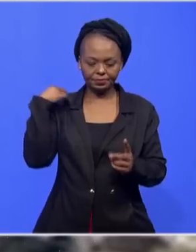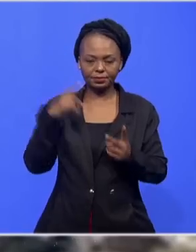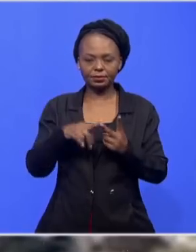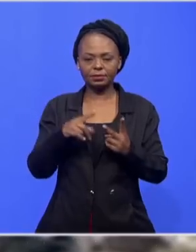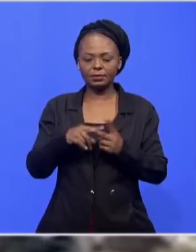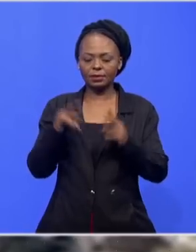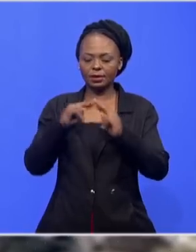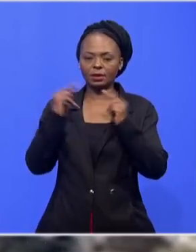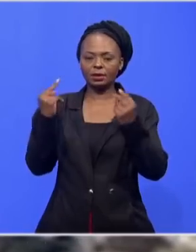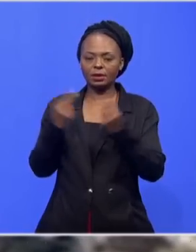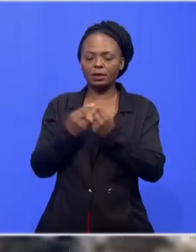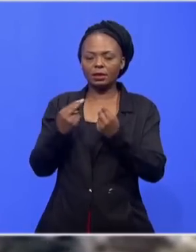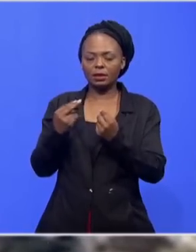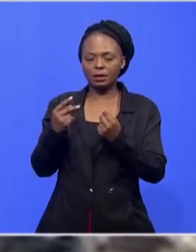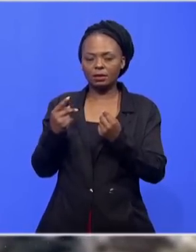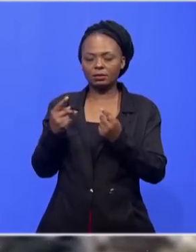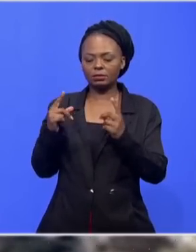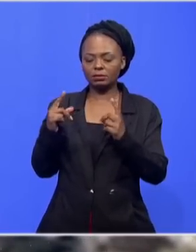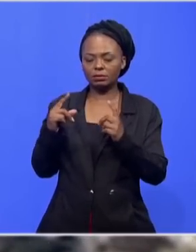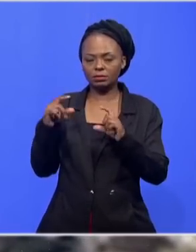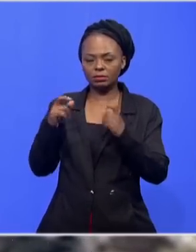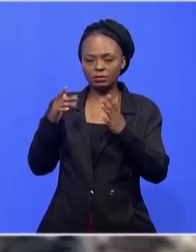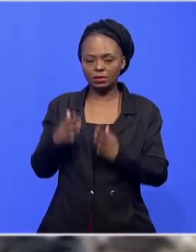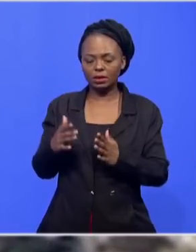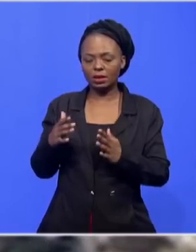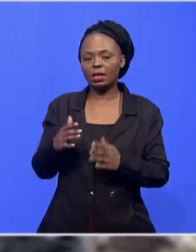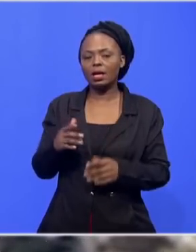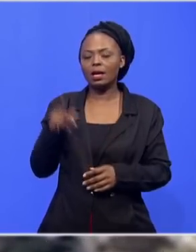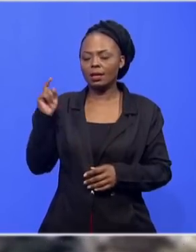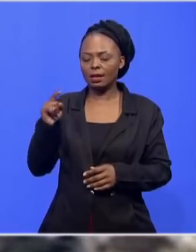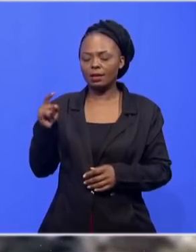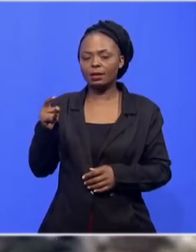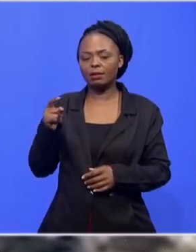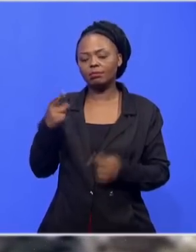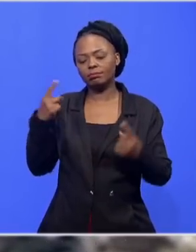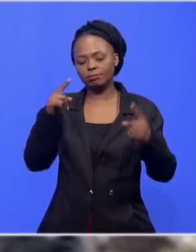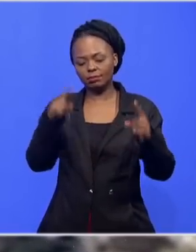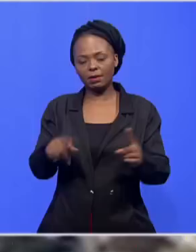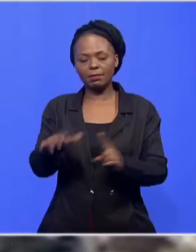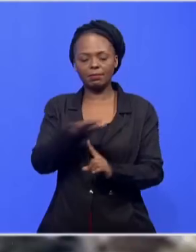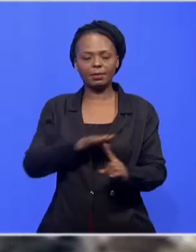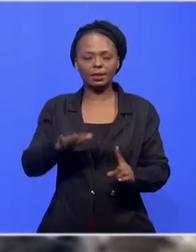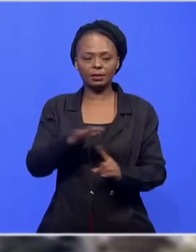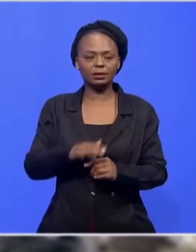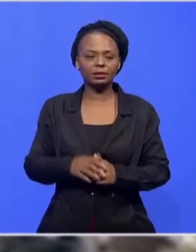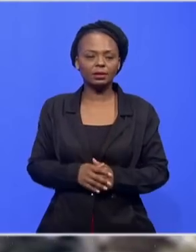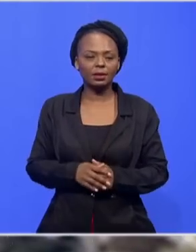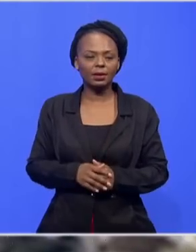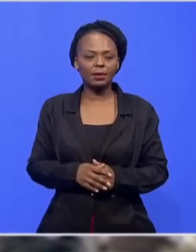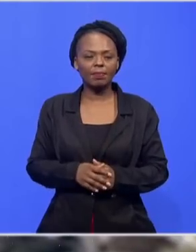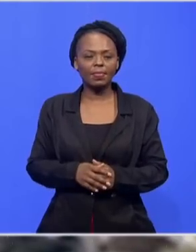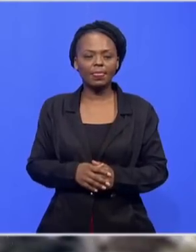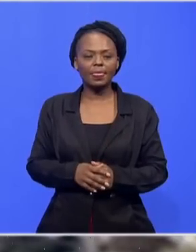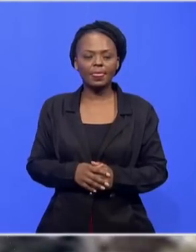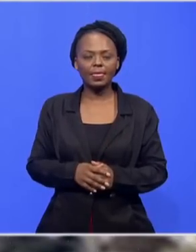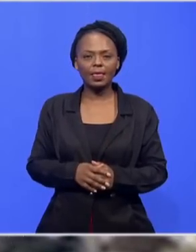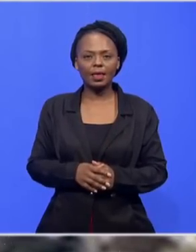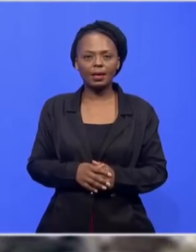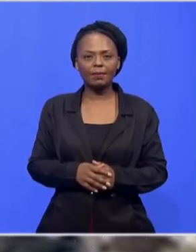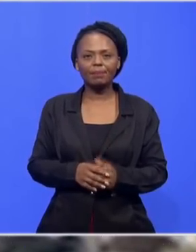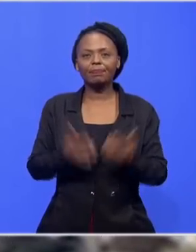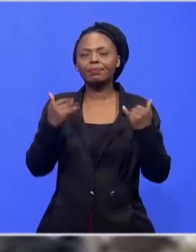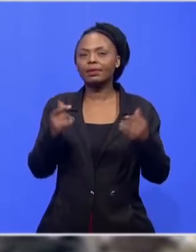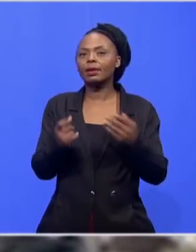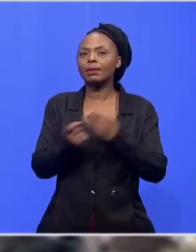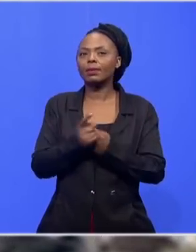General Fani Masemola will today also visit that crime scene. Joining us now to have a conversation on what has transpired there